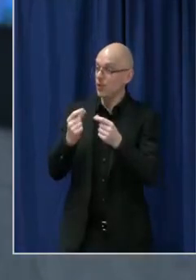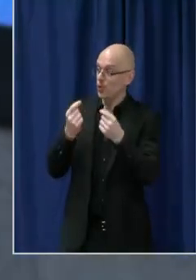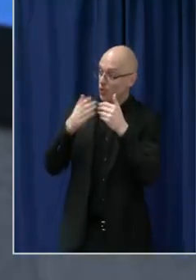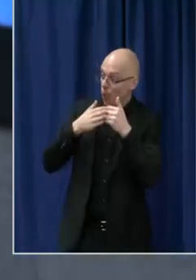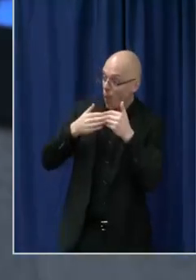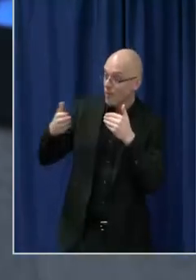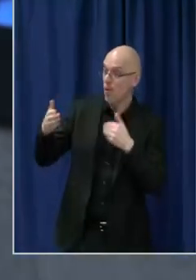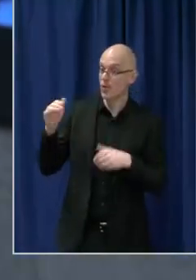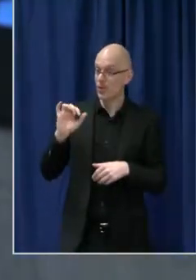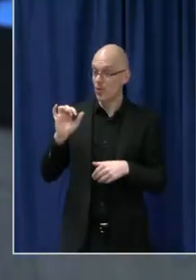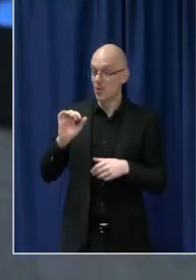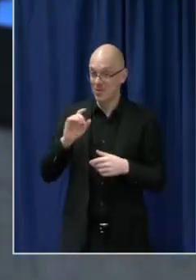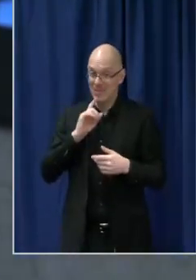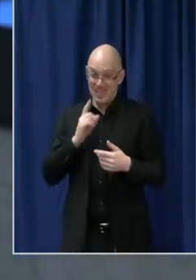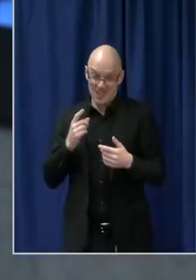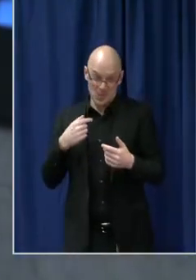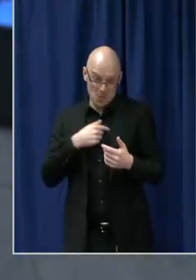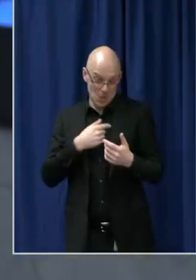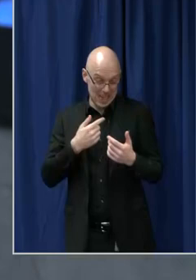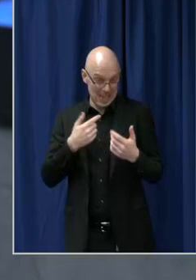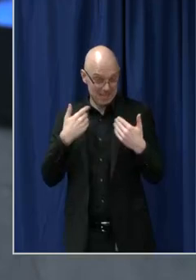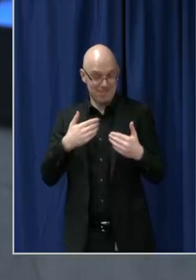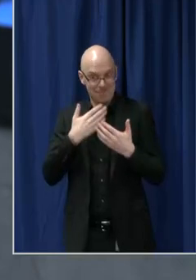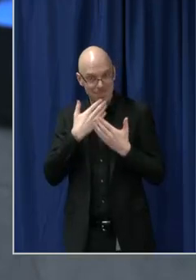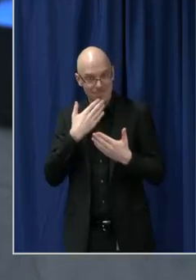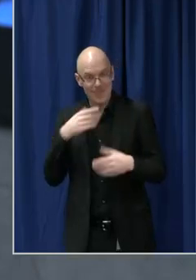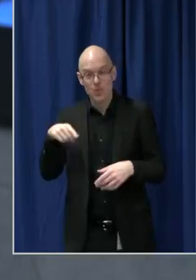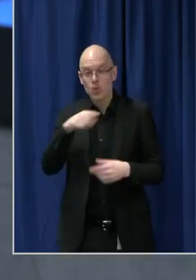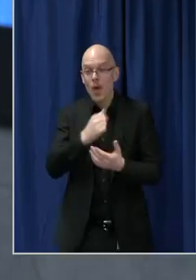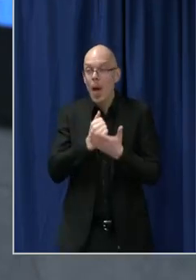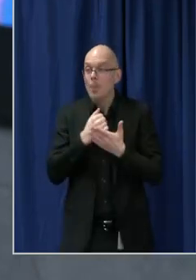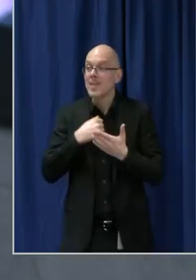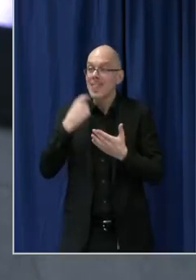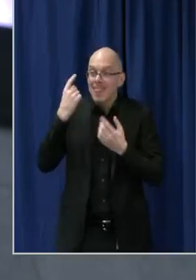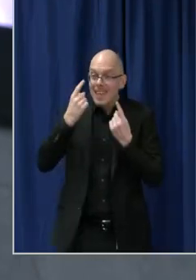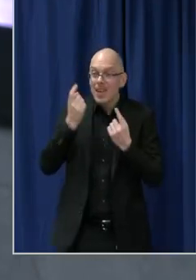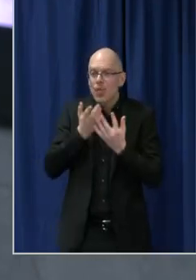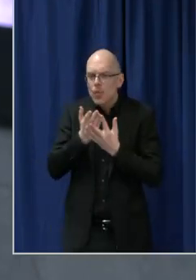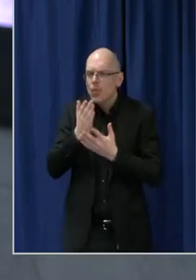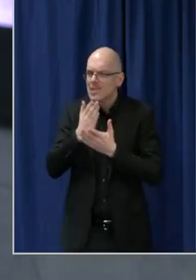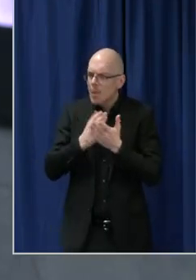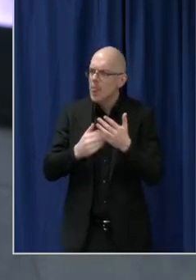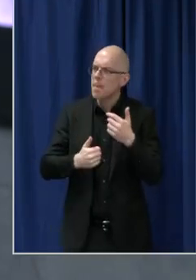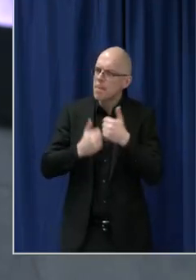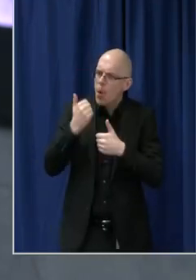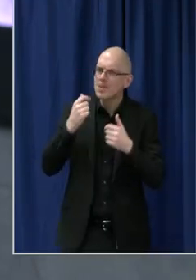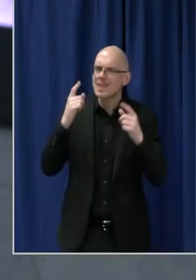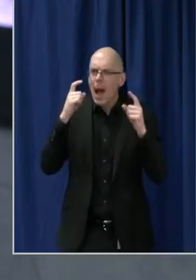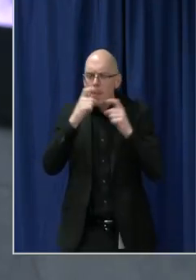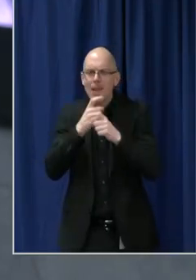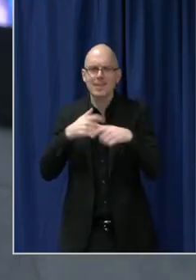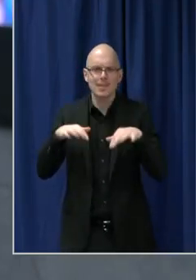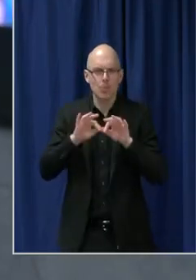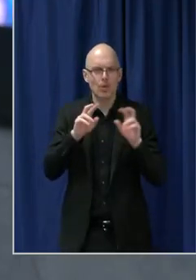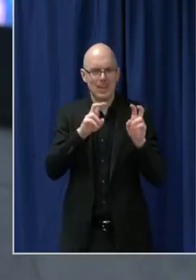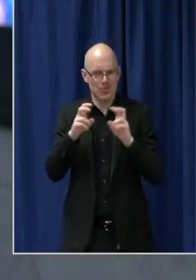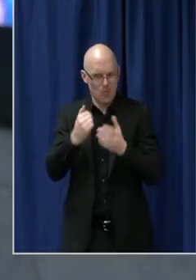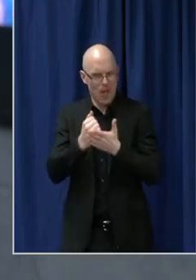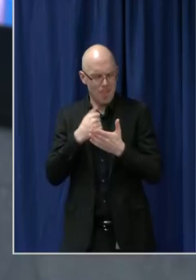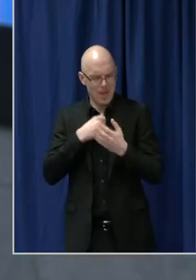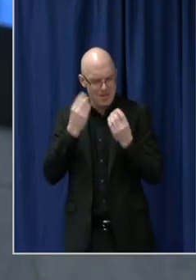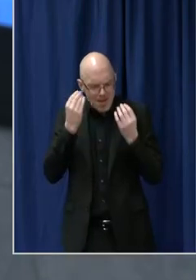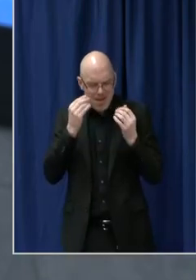all. You really do help us think through some of the most complex and important issues. And so good morning